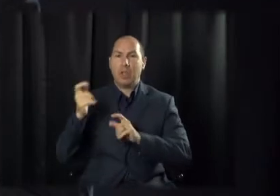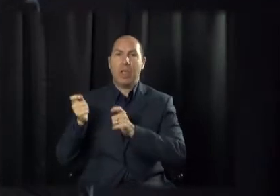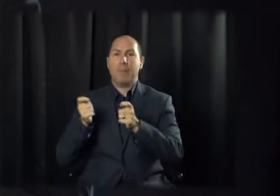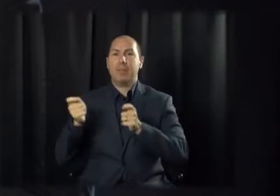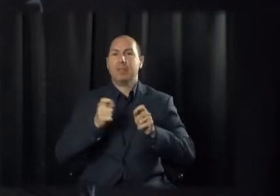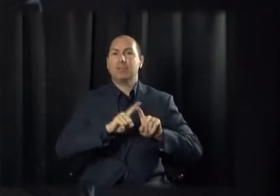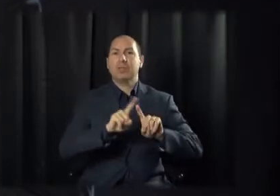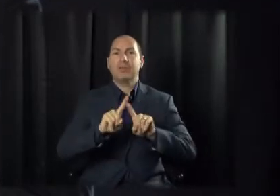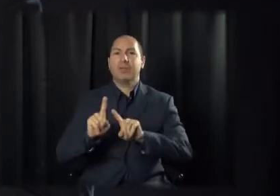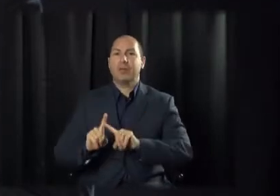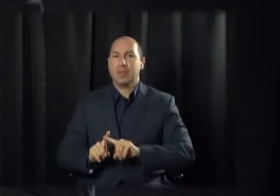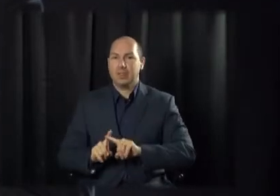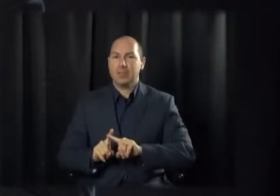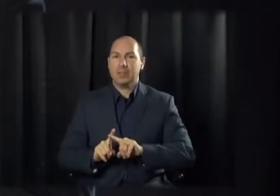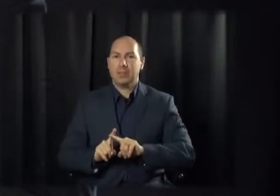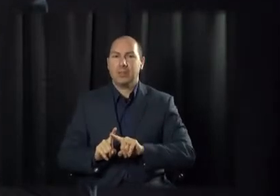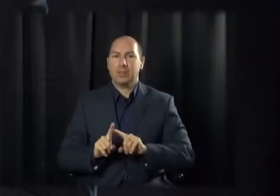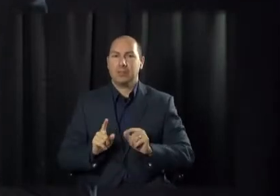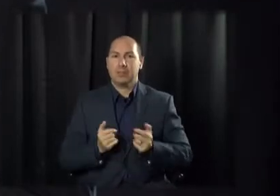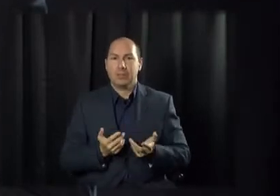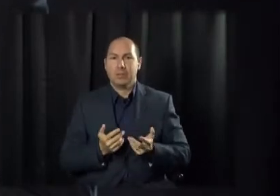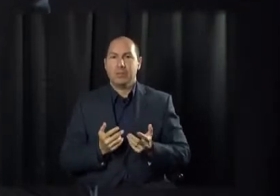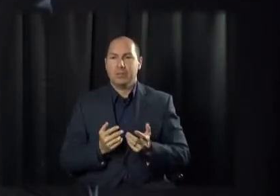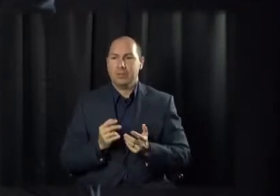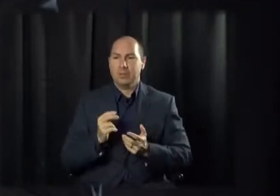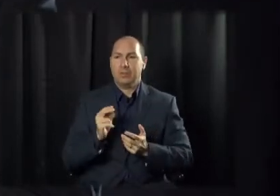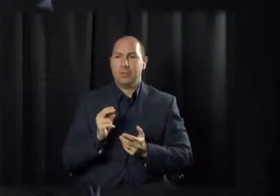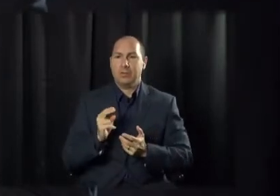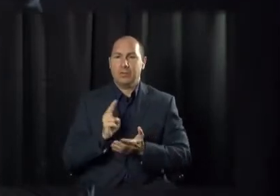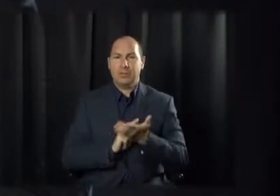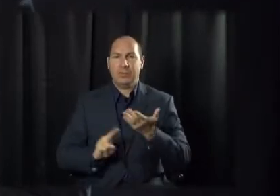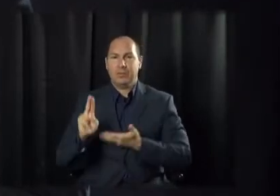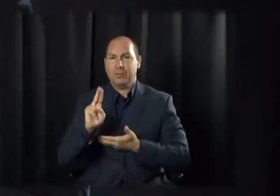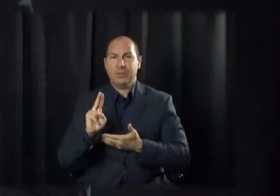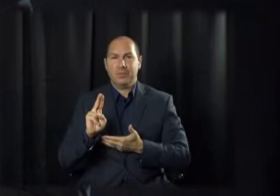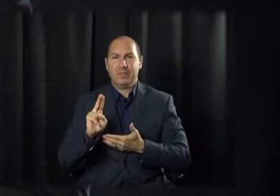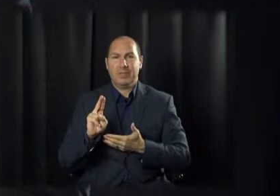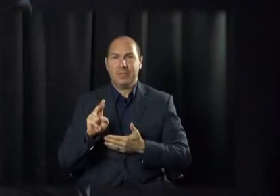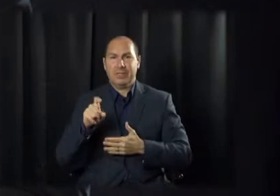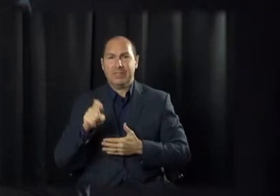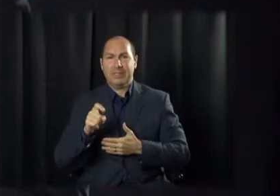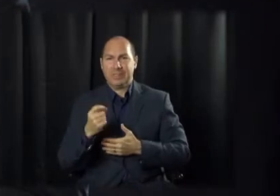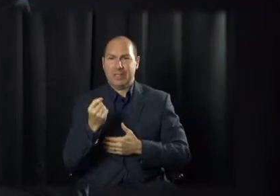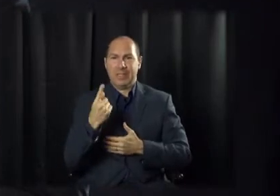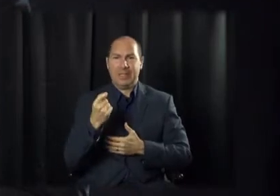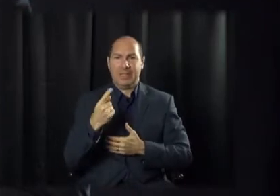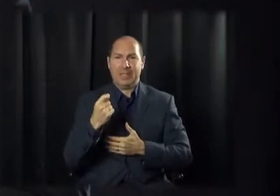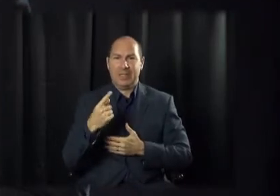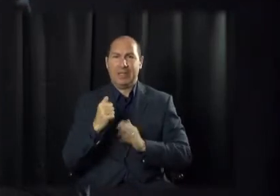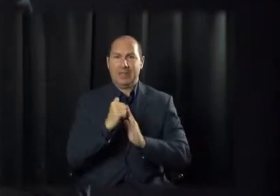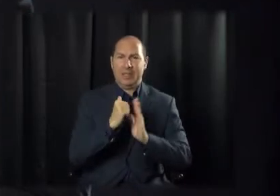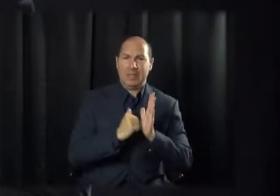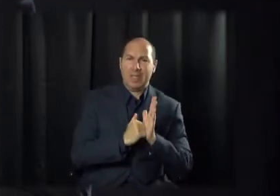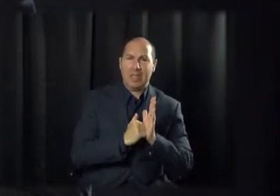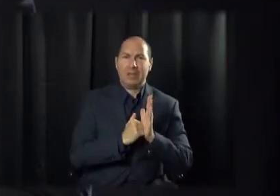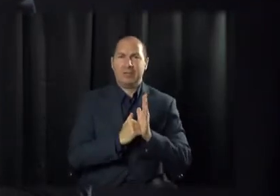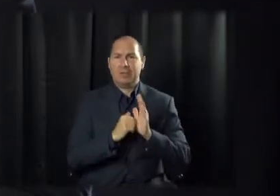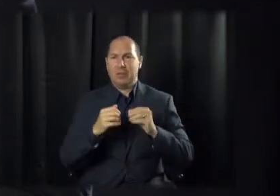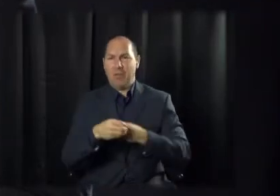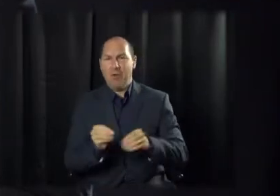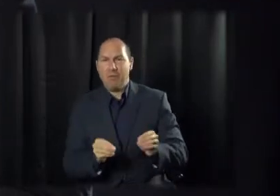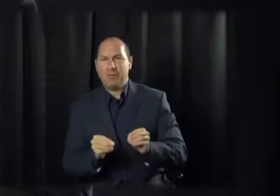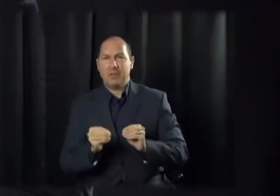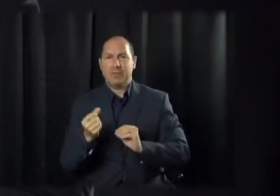of Puerto Rico doesn't need 11 procurement departments. The University of Puerto Rico system doesn't need 11 accounting offices, 11 HR